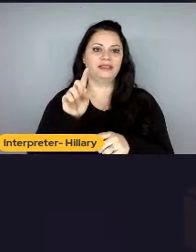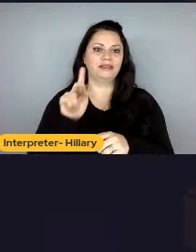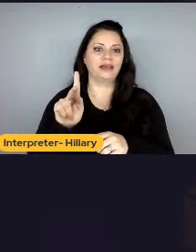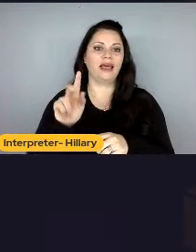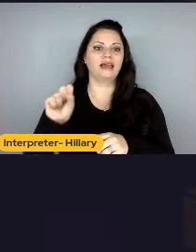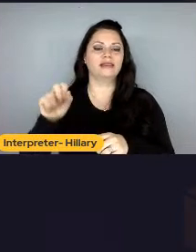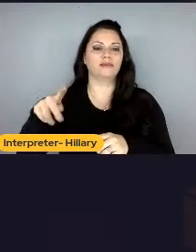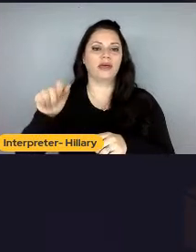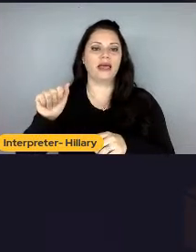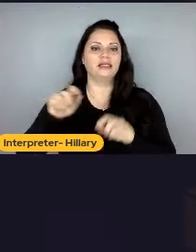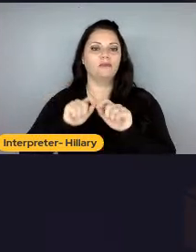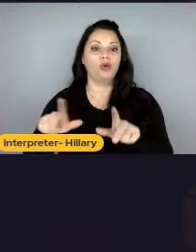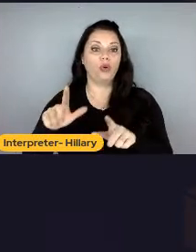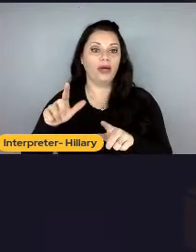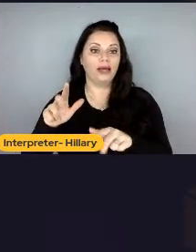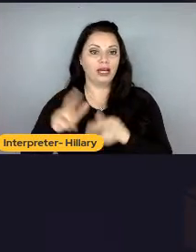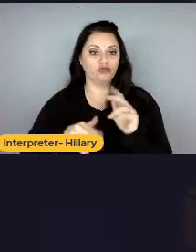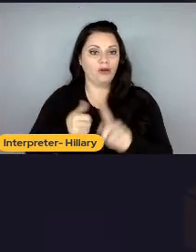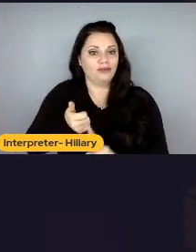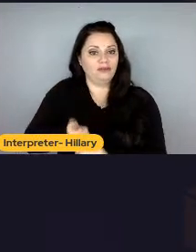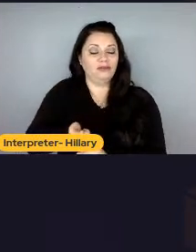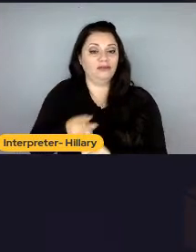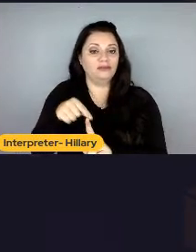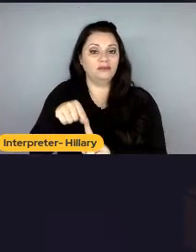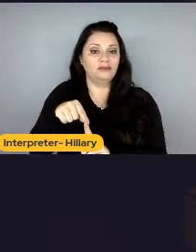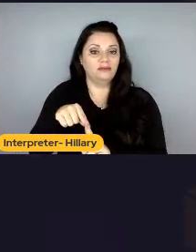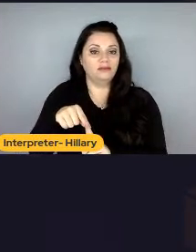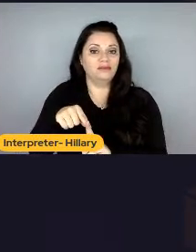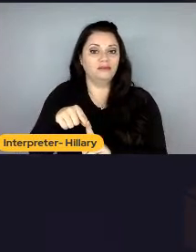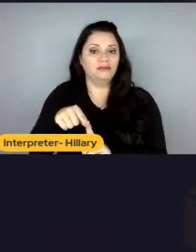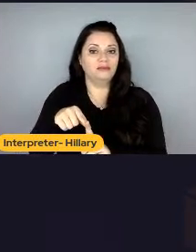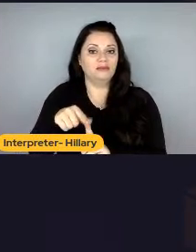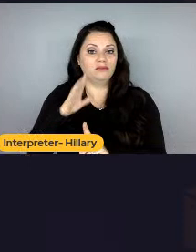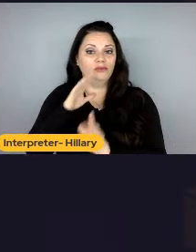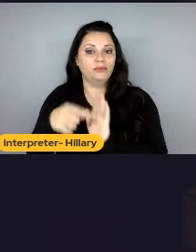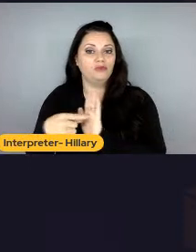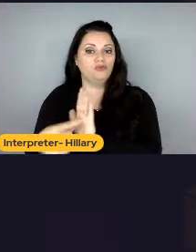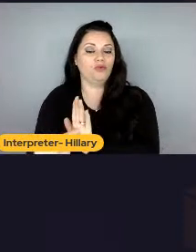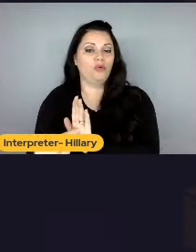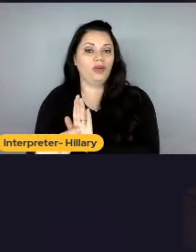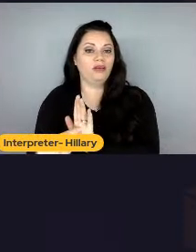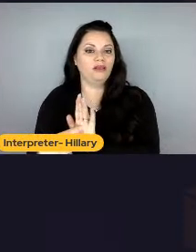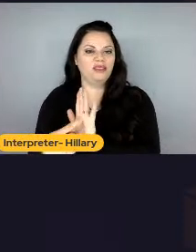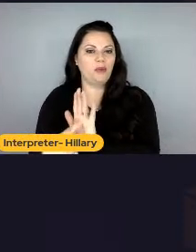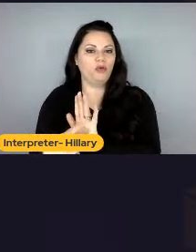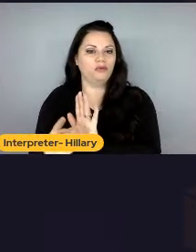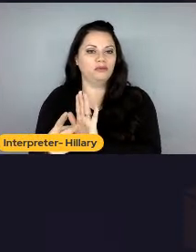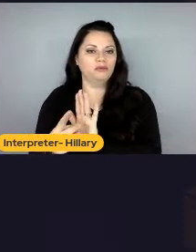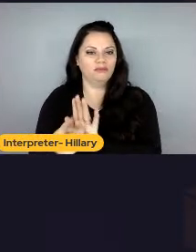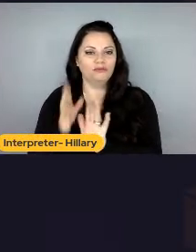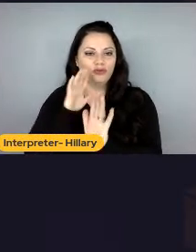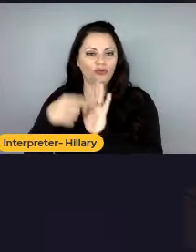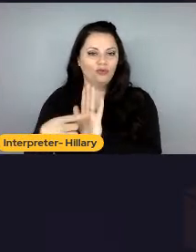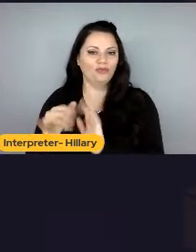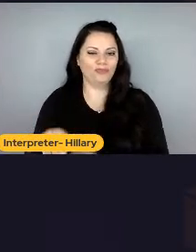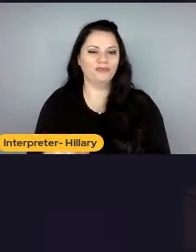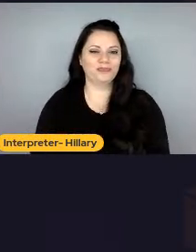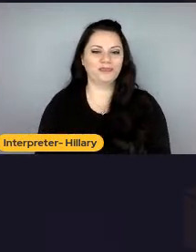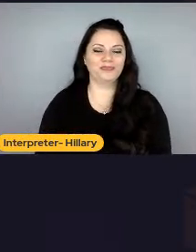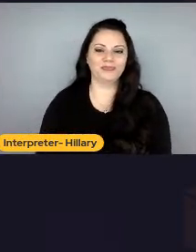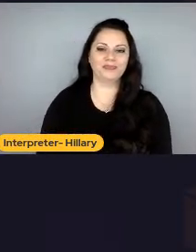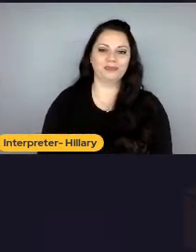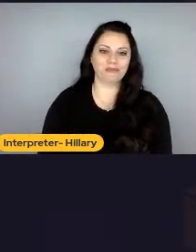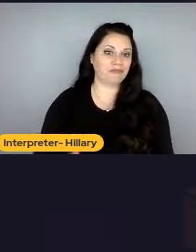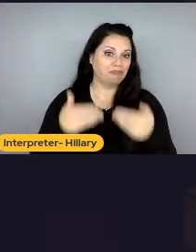SPA deploy construct, which I will be showing in our demo. So let's jump